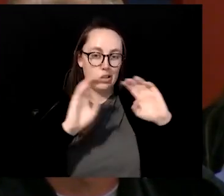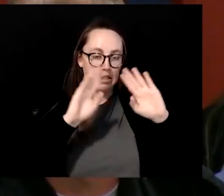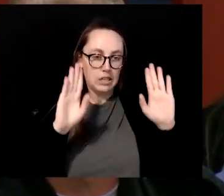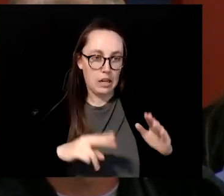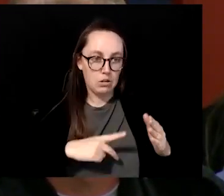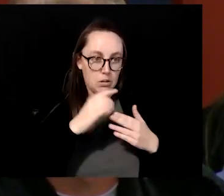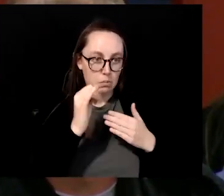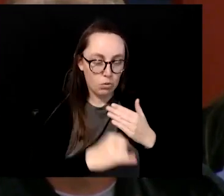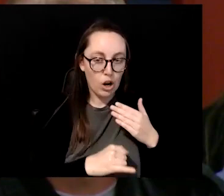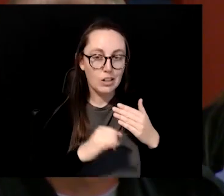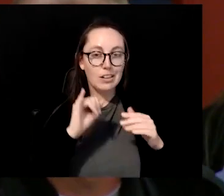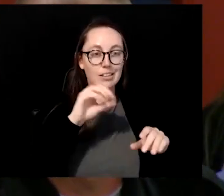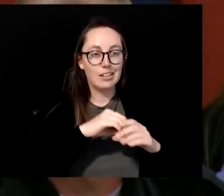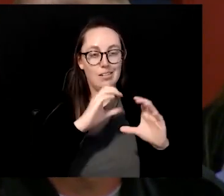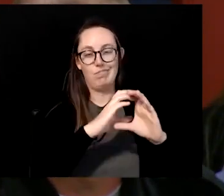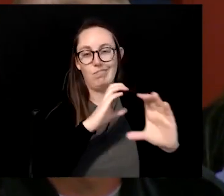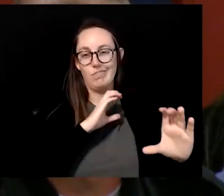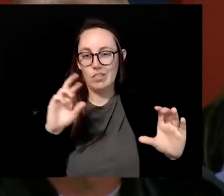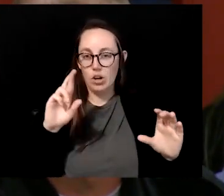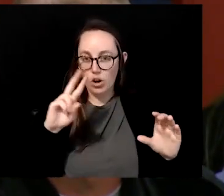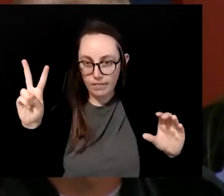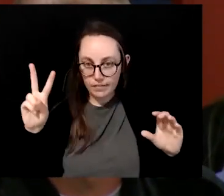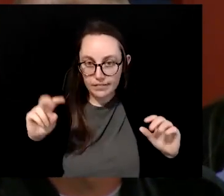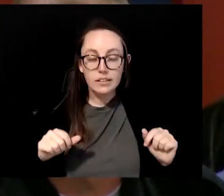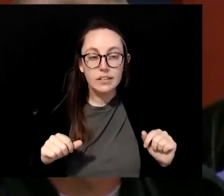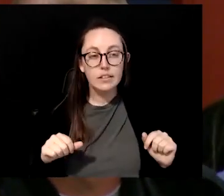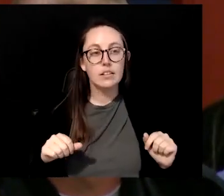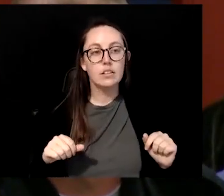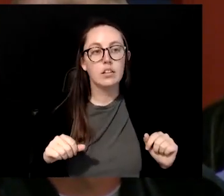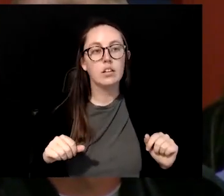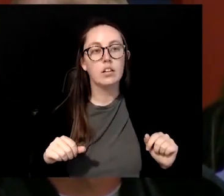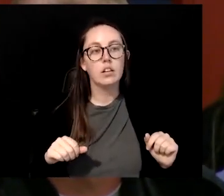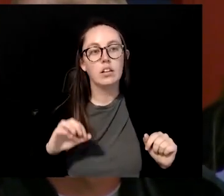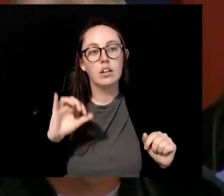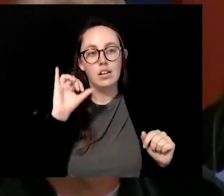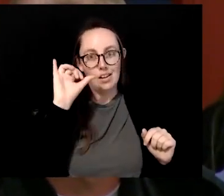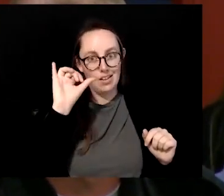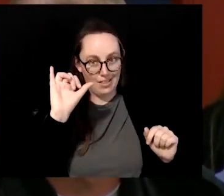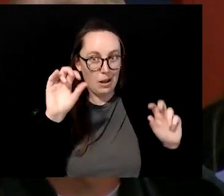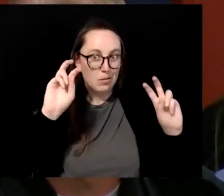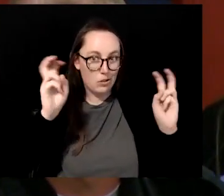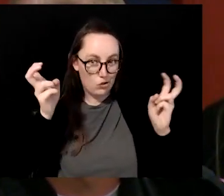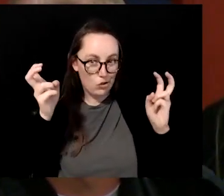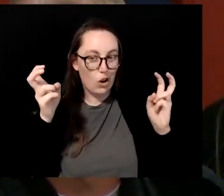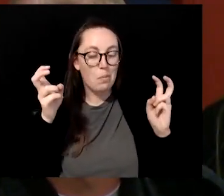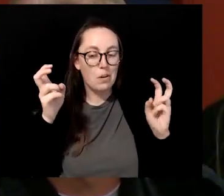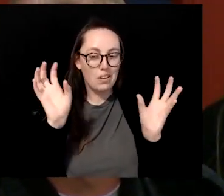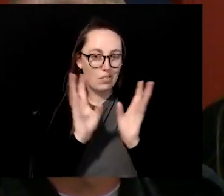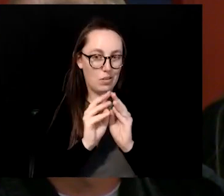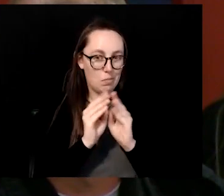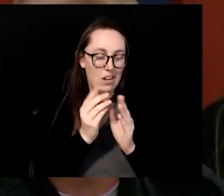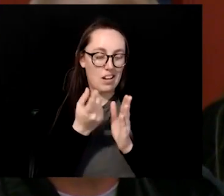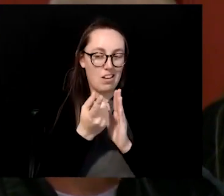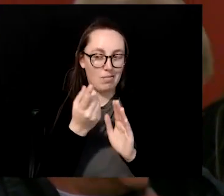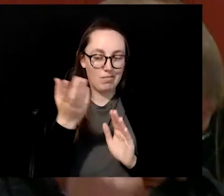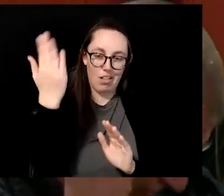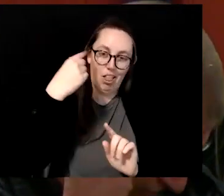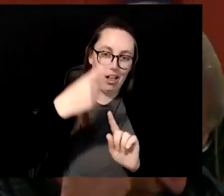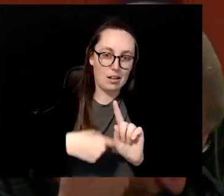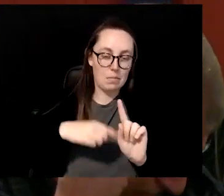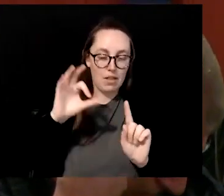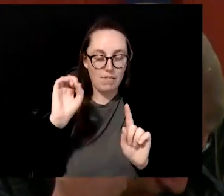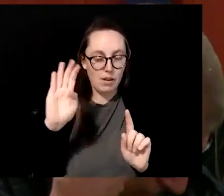motor homes which was the subject of your meeting on the 21st of last month um